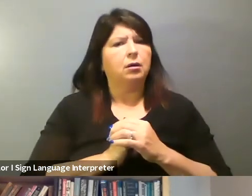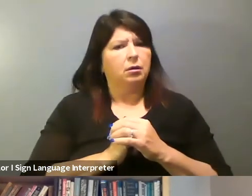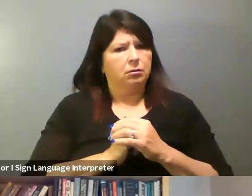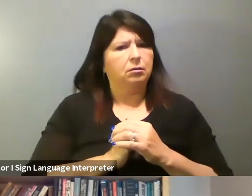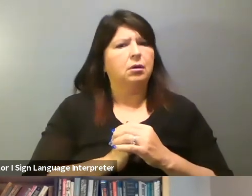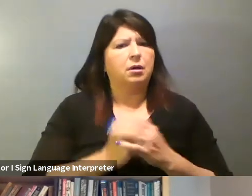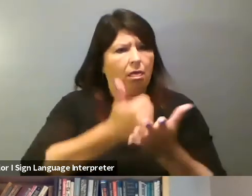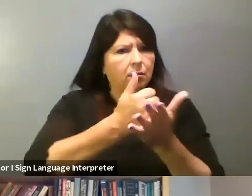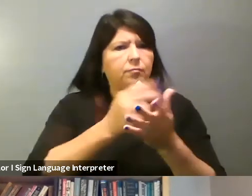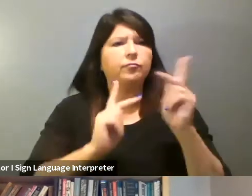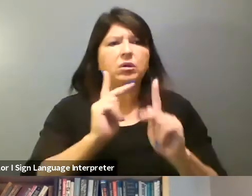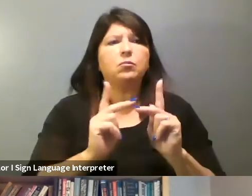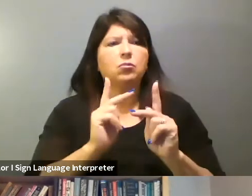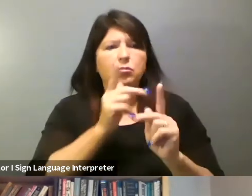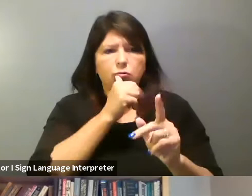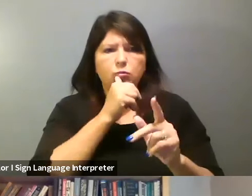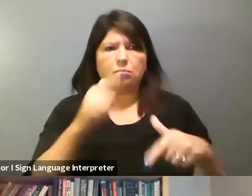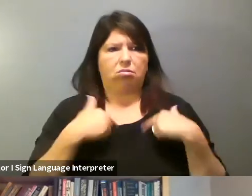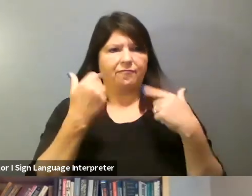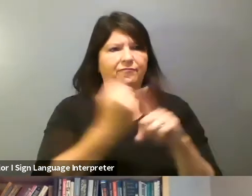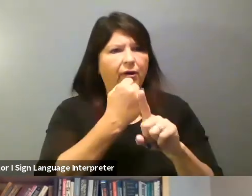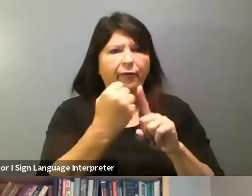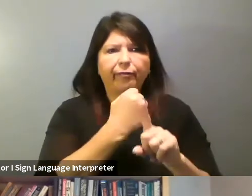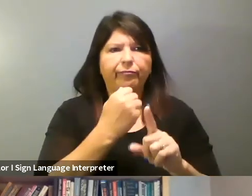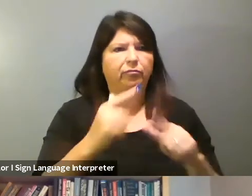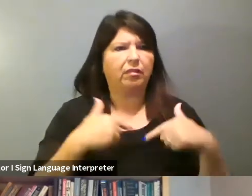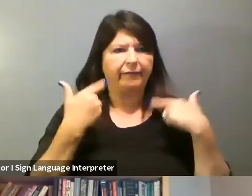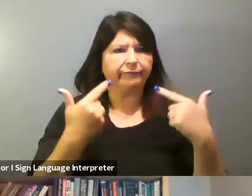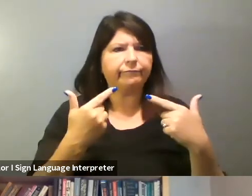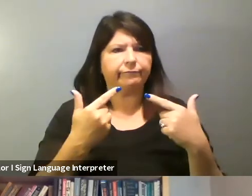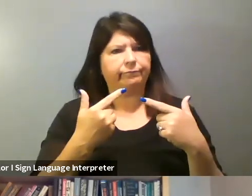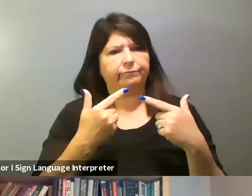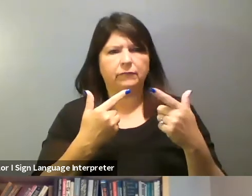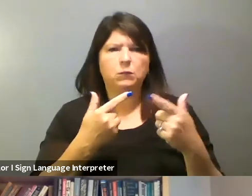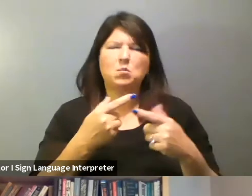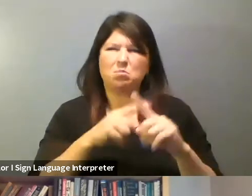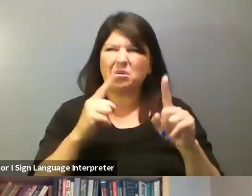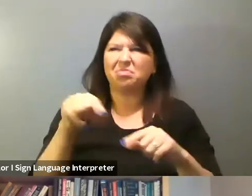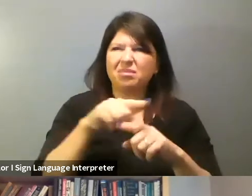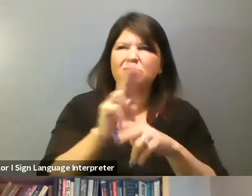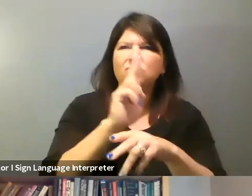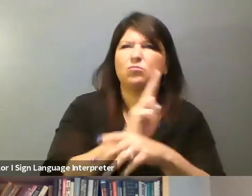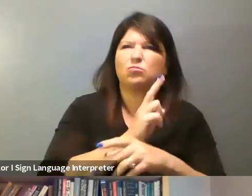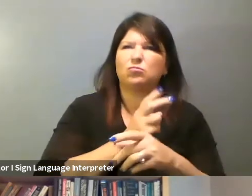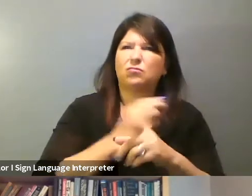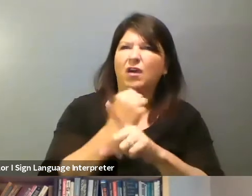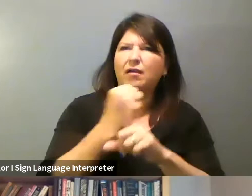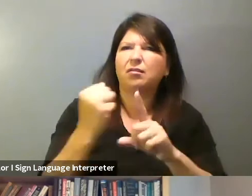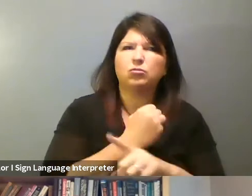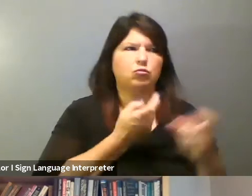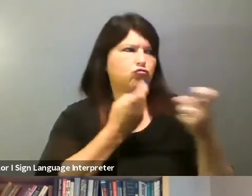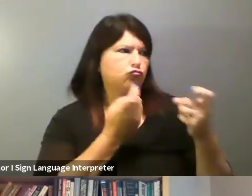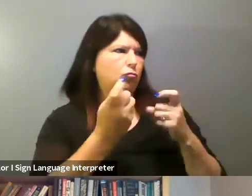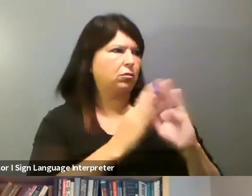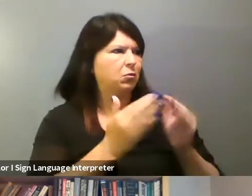violence as a way of controlling the community, involvement in the community, quality